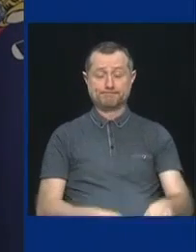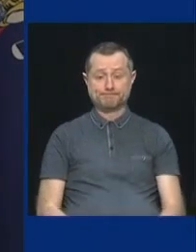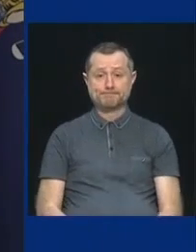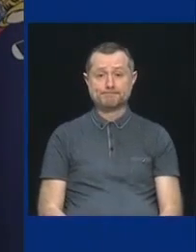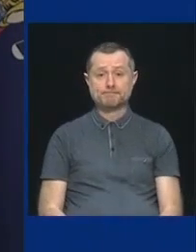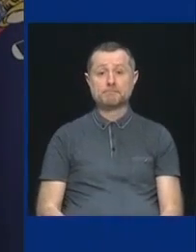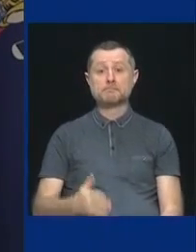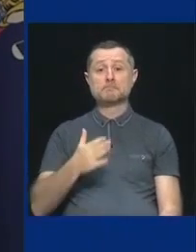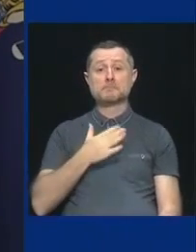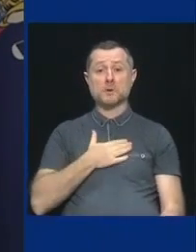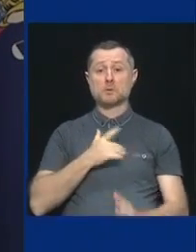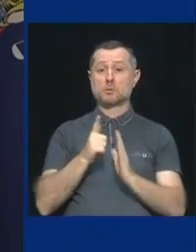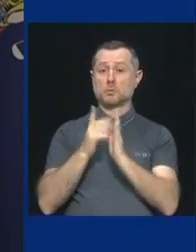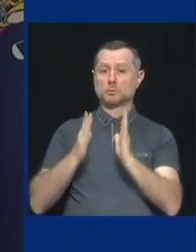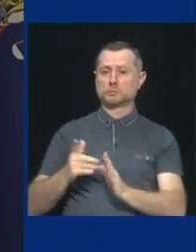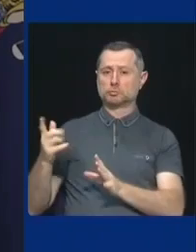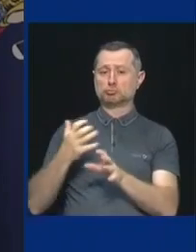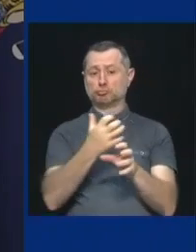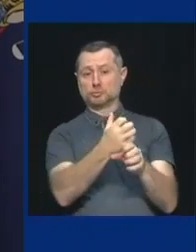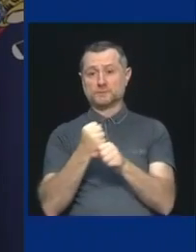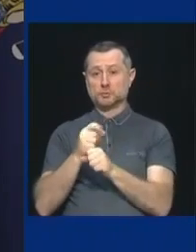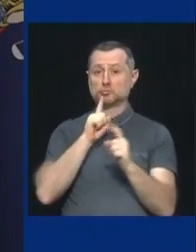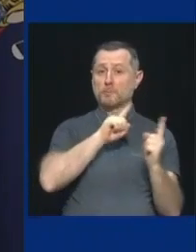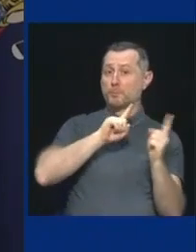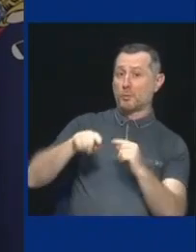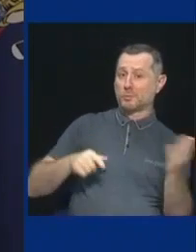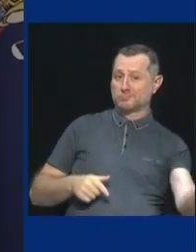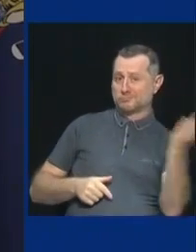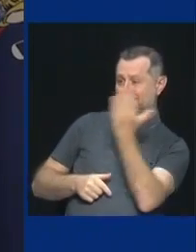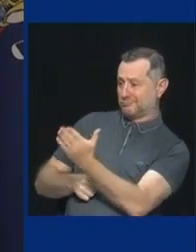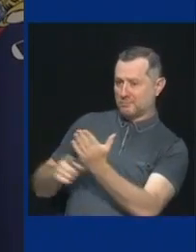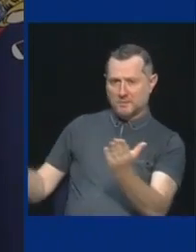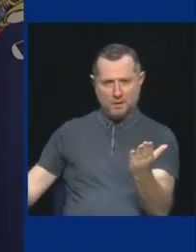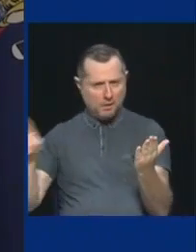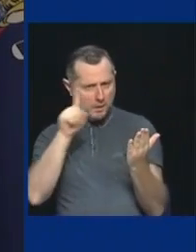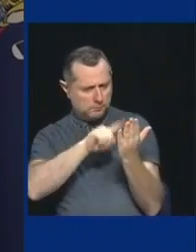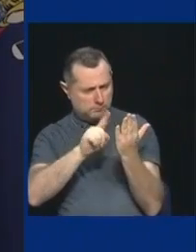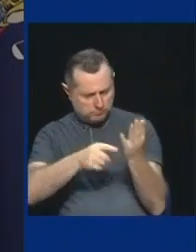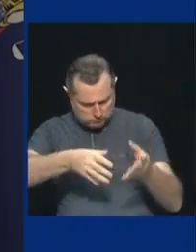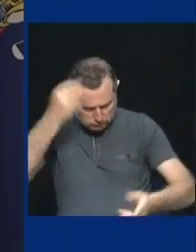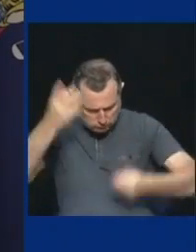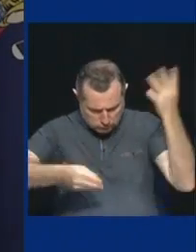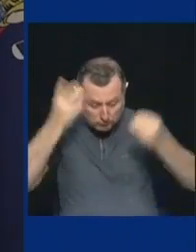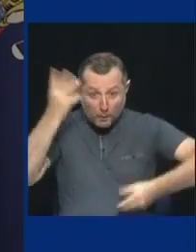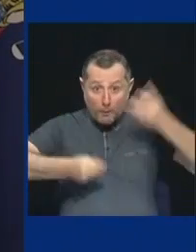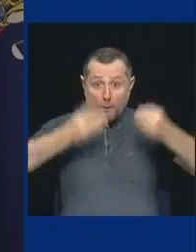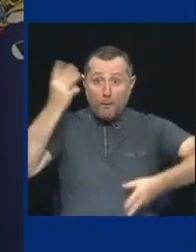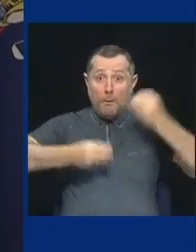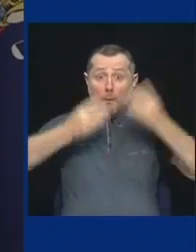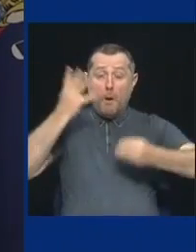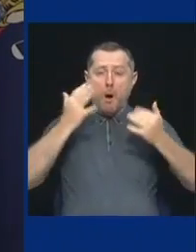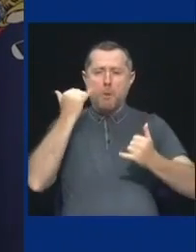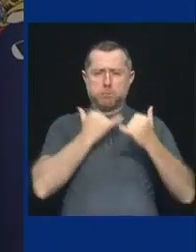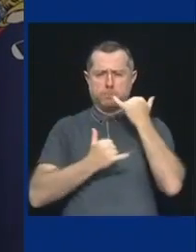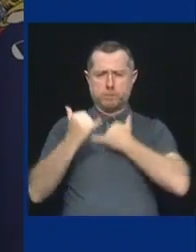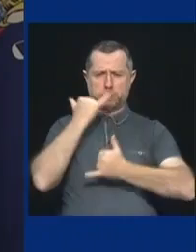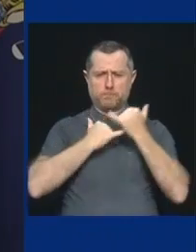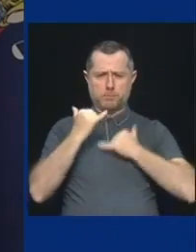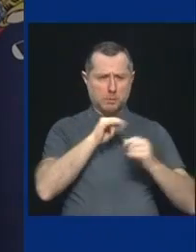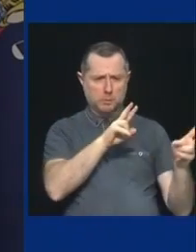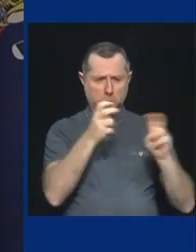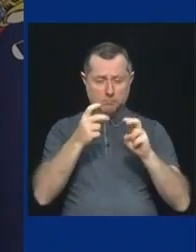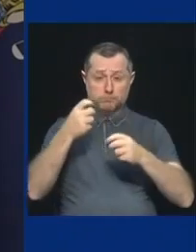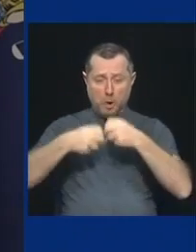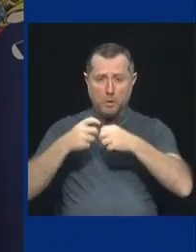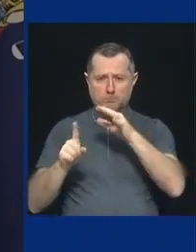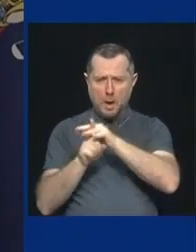legitimate reason but to degrade, abuse, or for sexual gratification. And so what Andrew Cuomo, when he's saying, this is my culture,